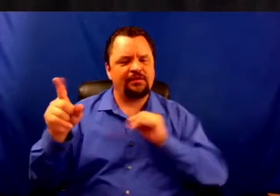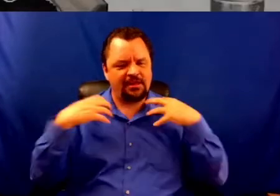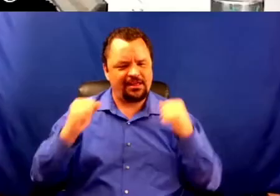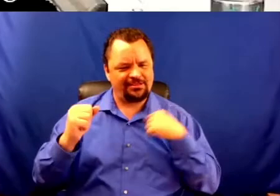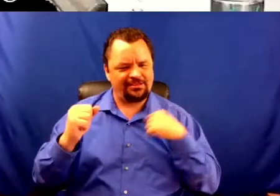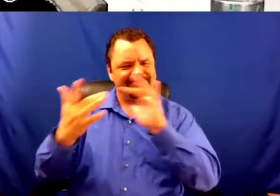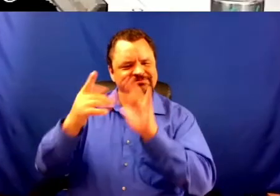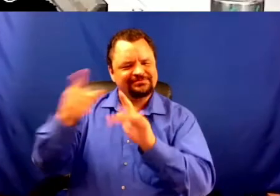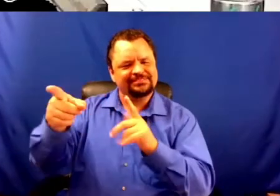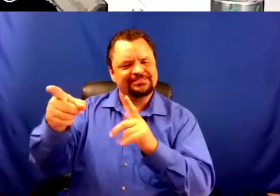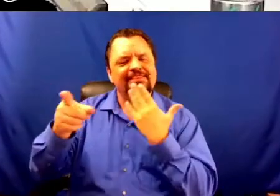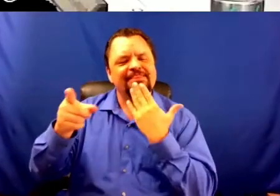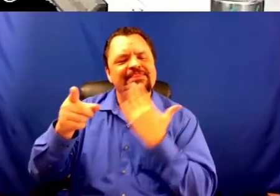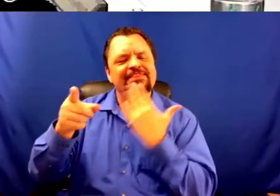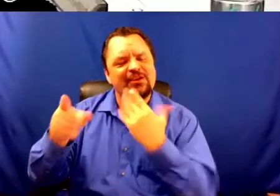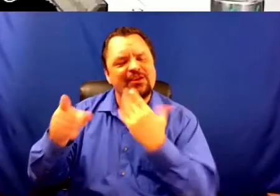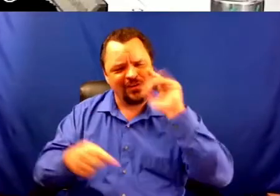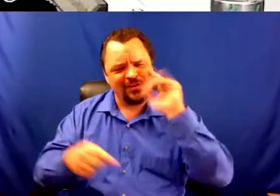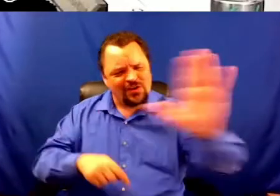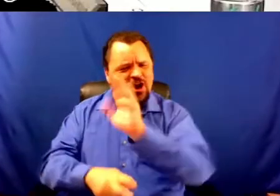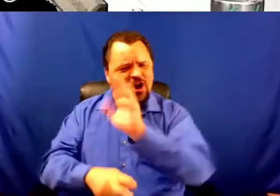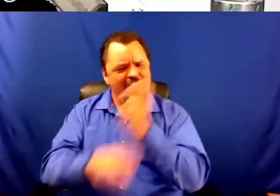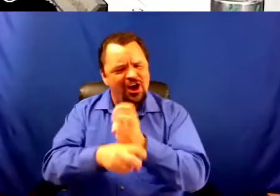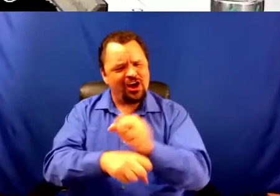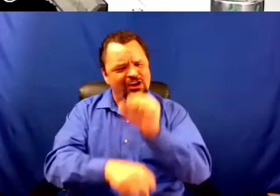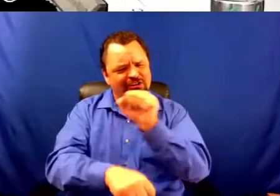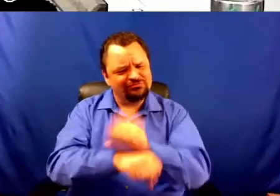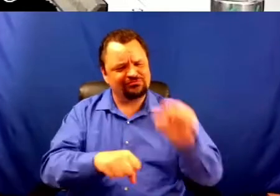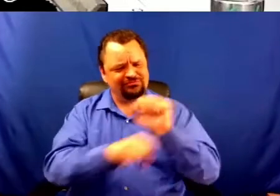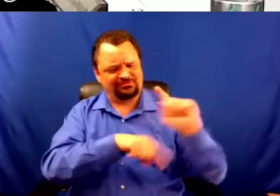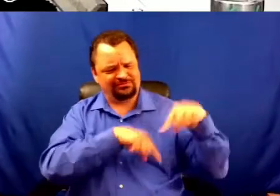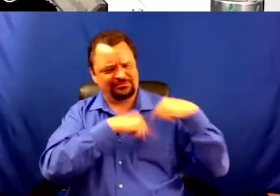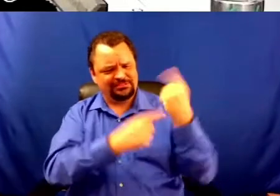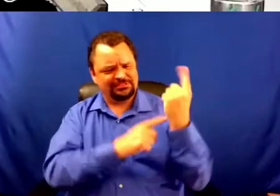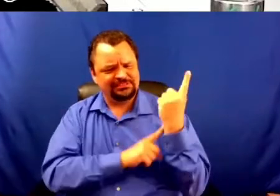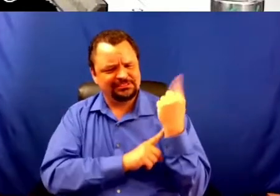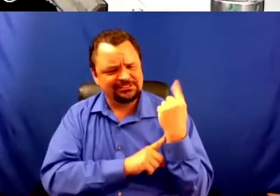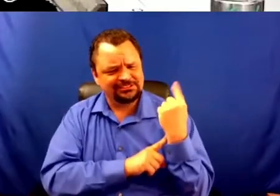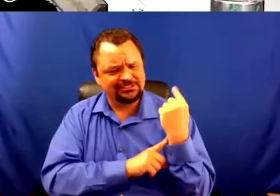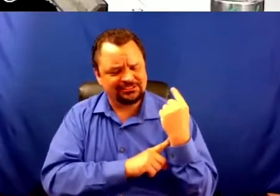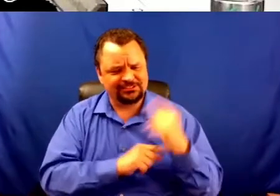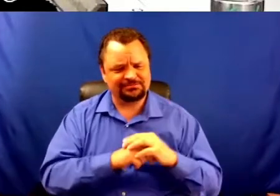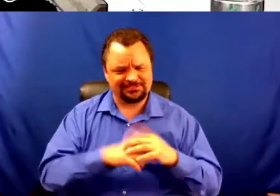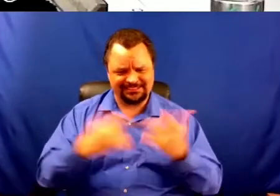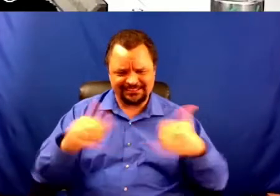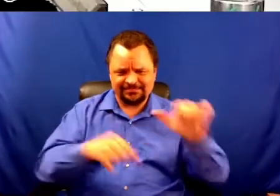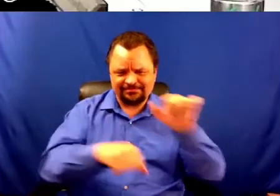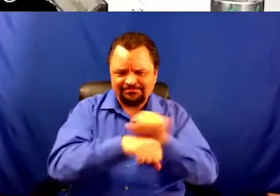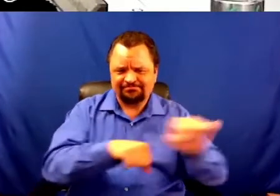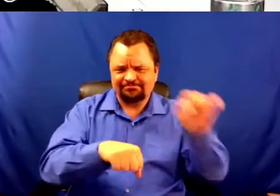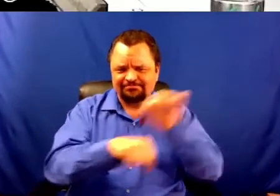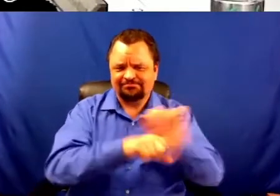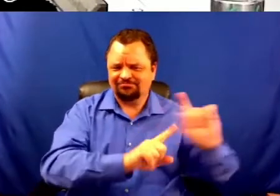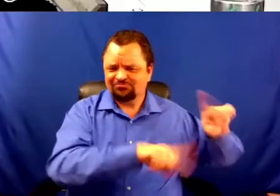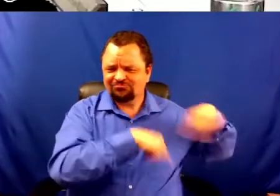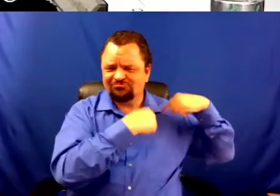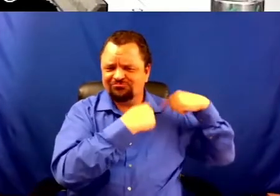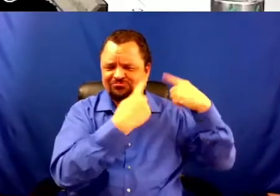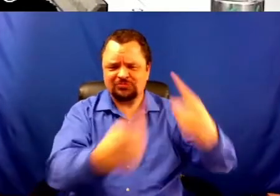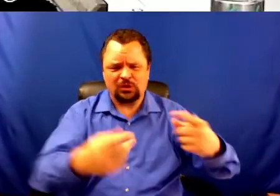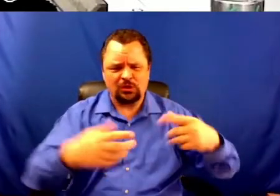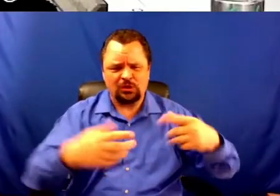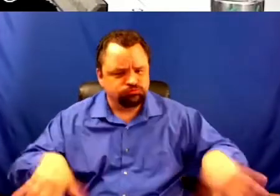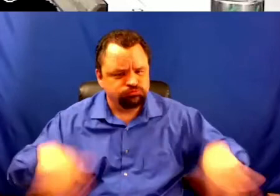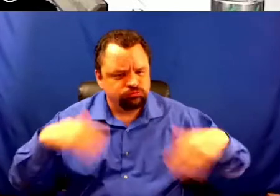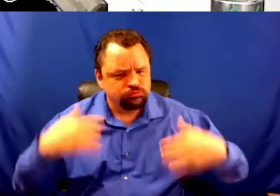out to you and say thank you for all your hard work this year and for the things you are still working on. This past year could